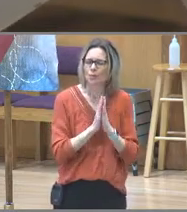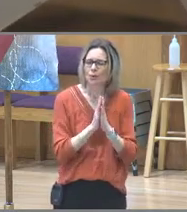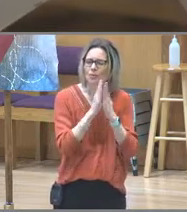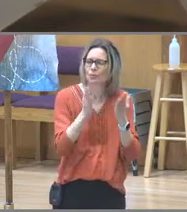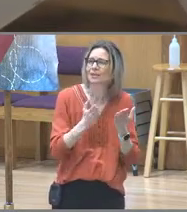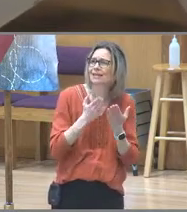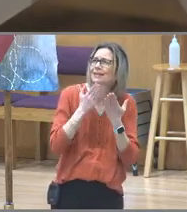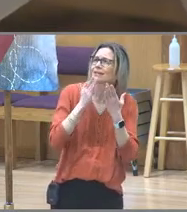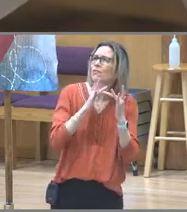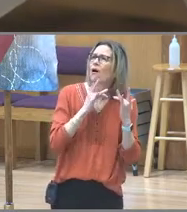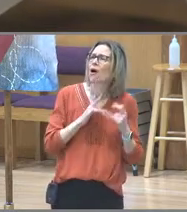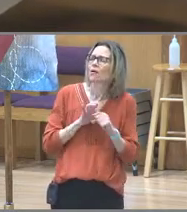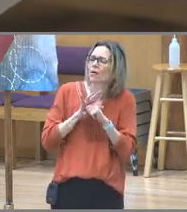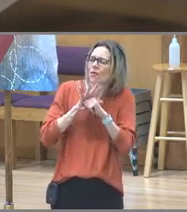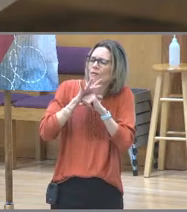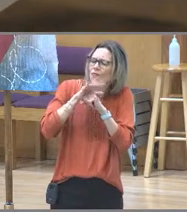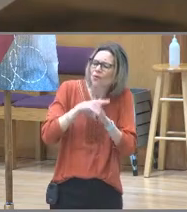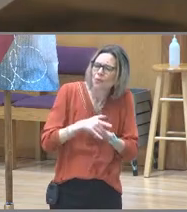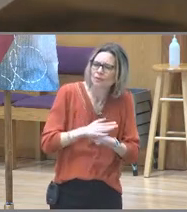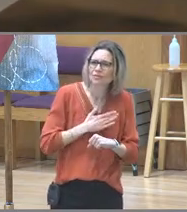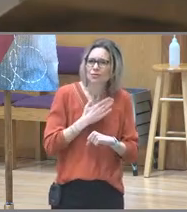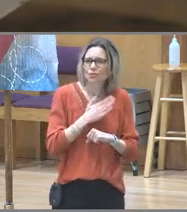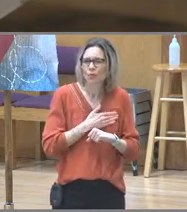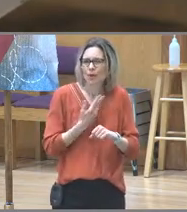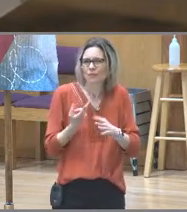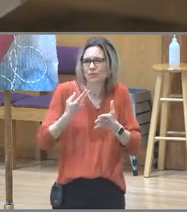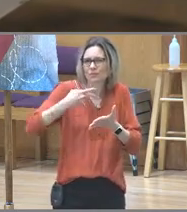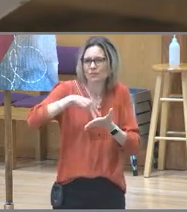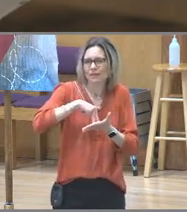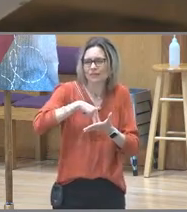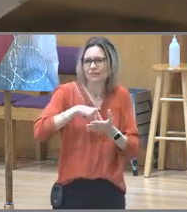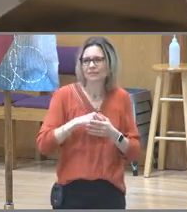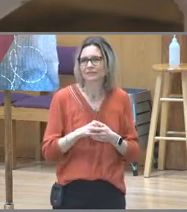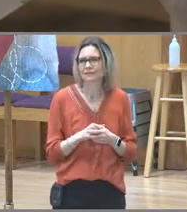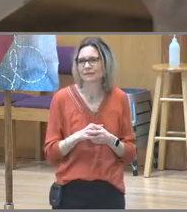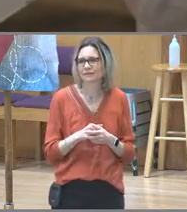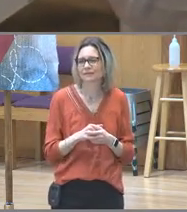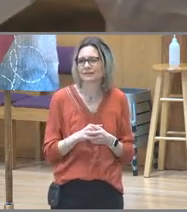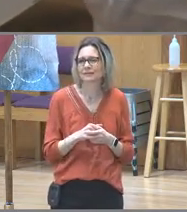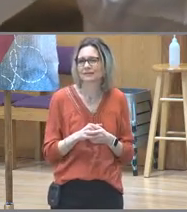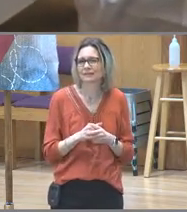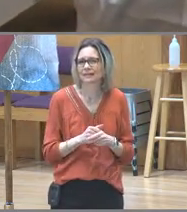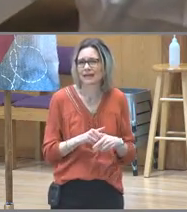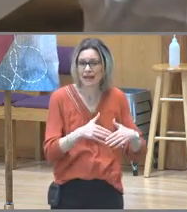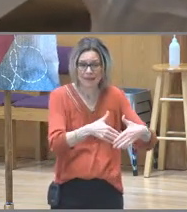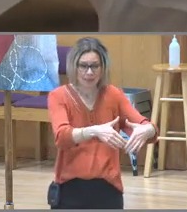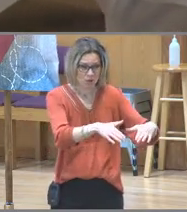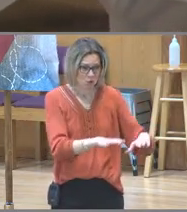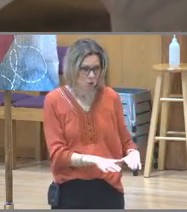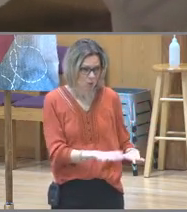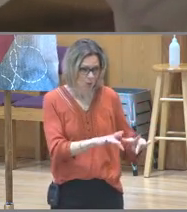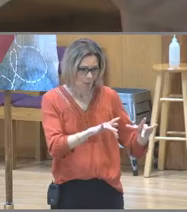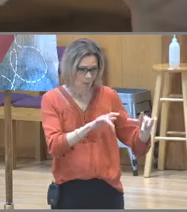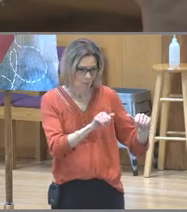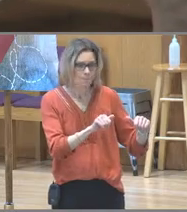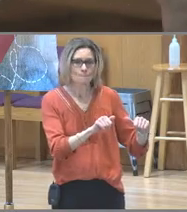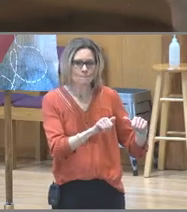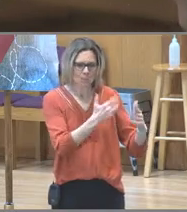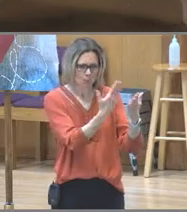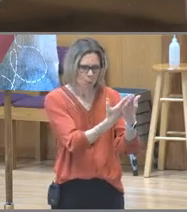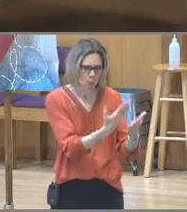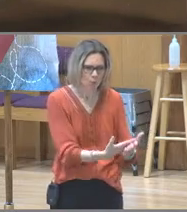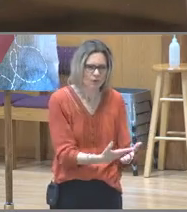hearts overflowing with the joy of your resurrection. The empty tomb, a testament to